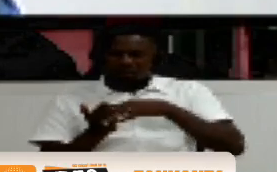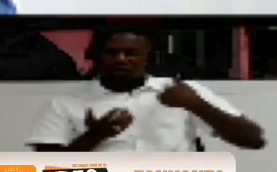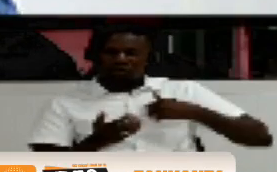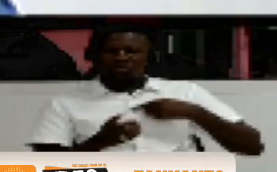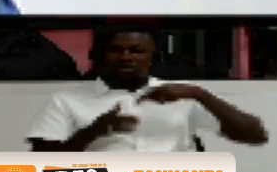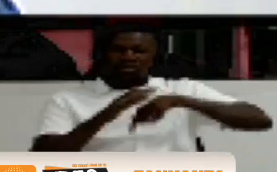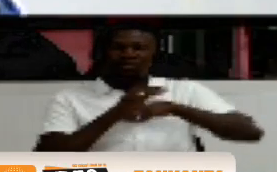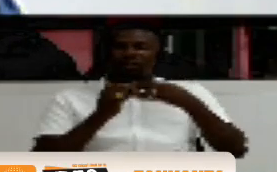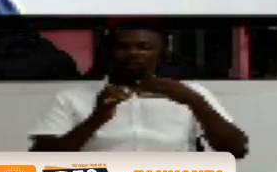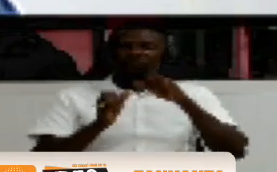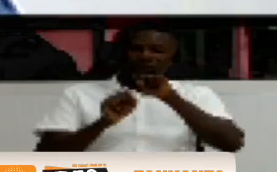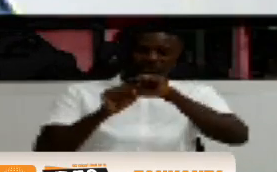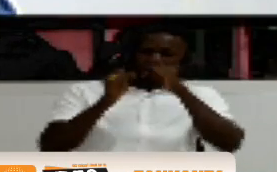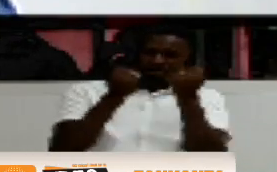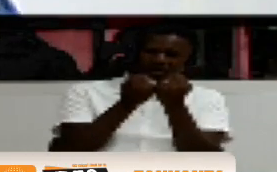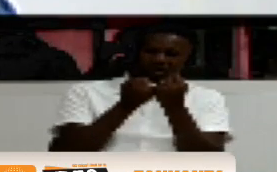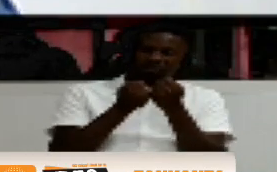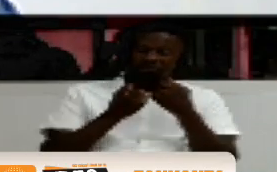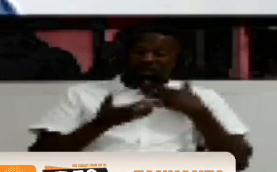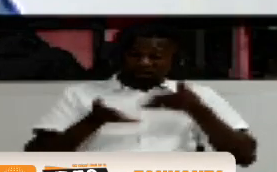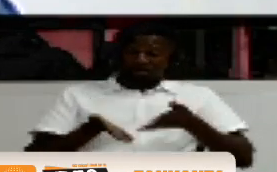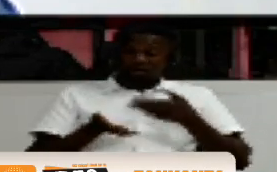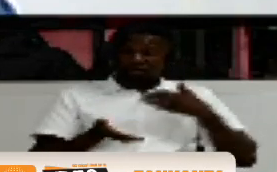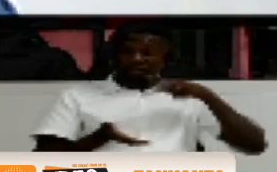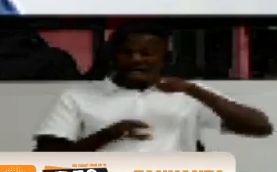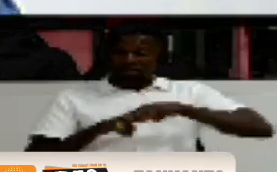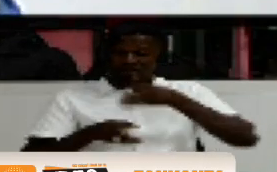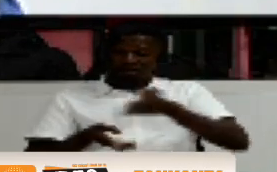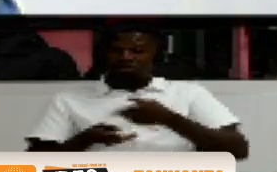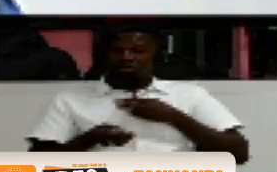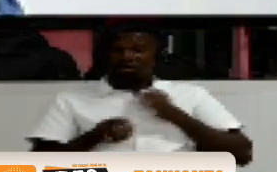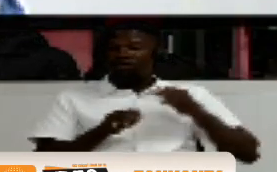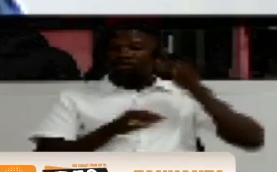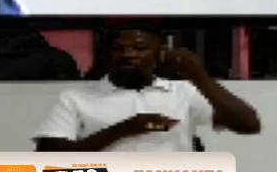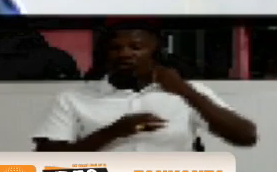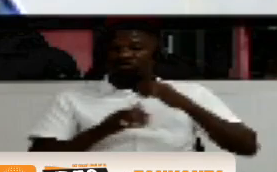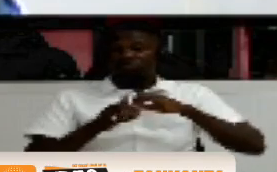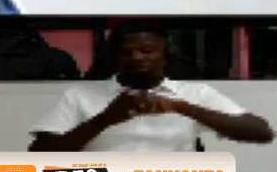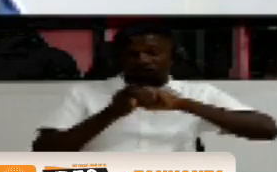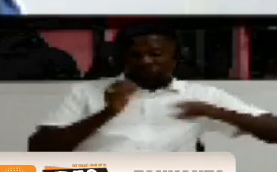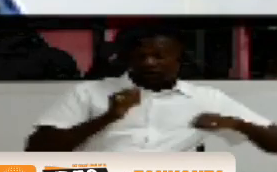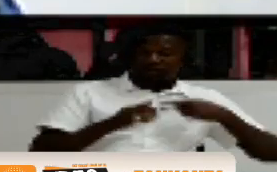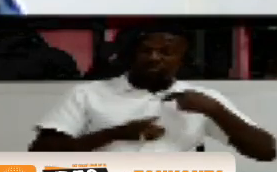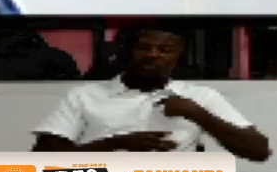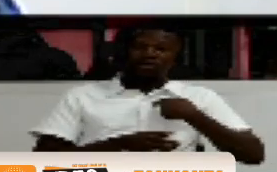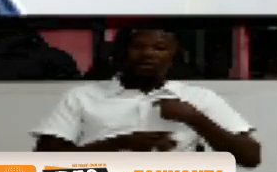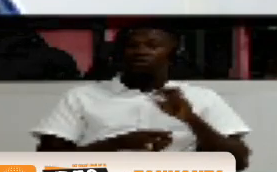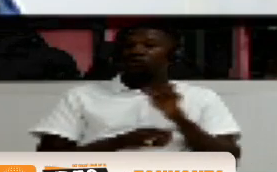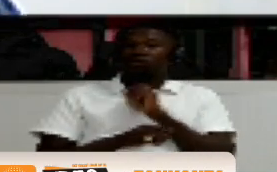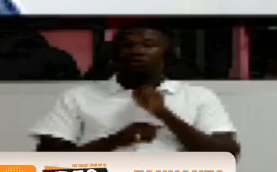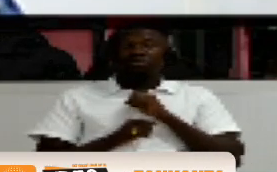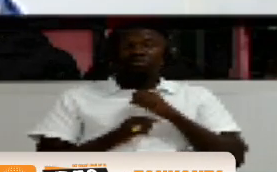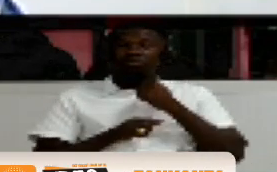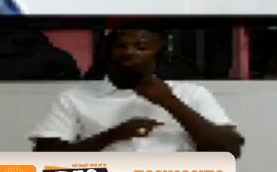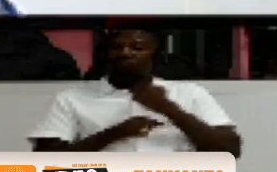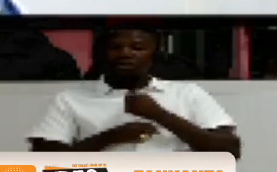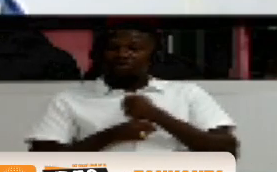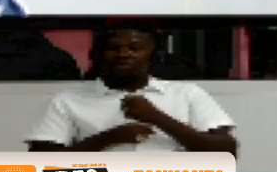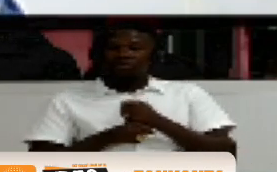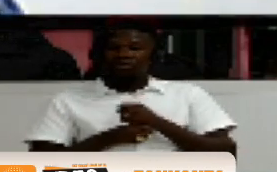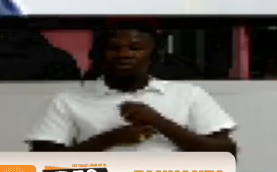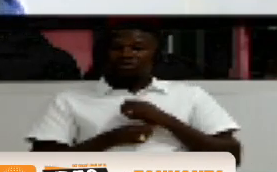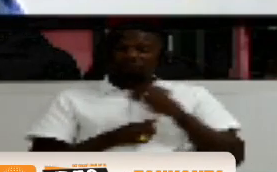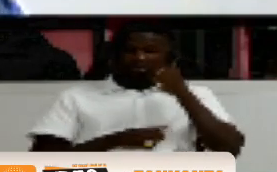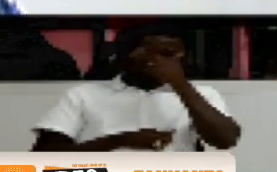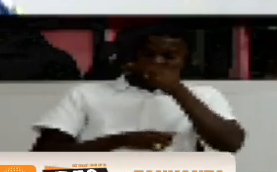Instead, I sit here with my future almost stolen from me, and it's not in making a blind bit